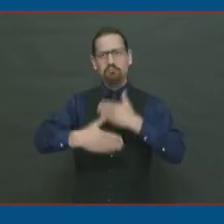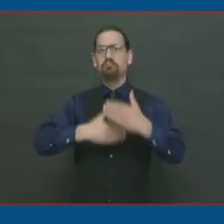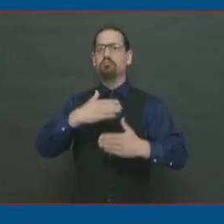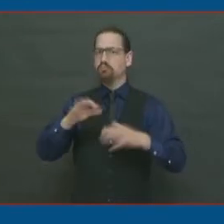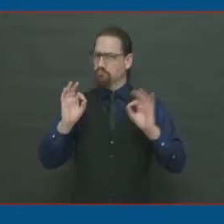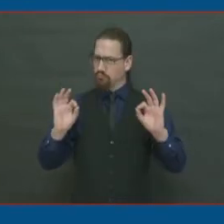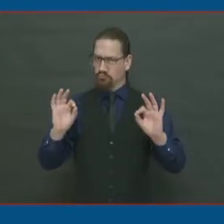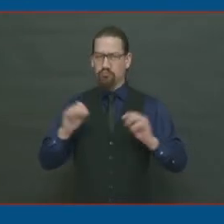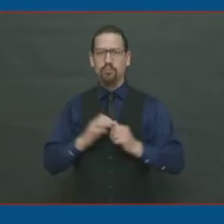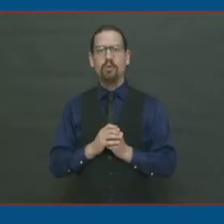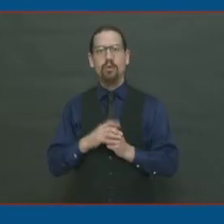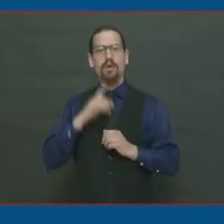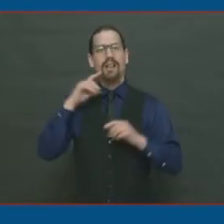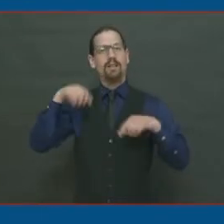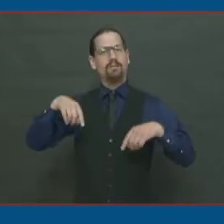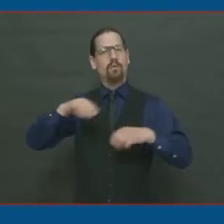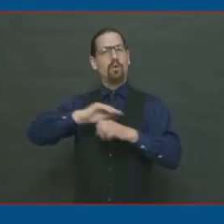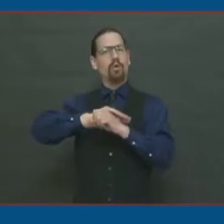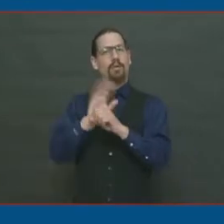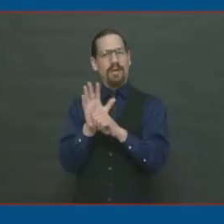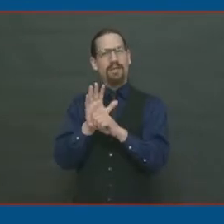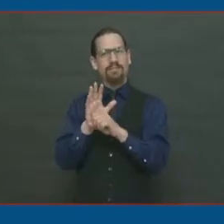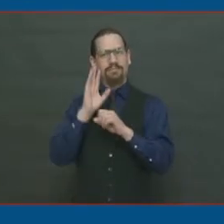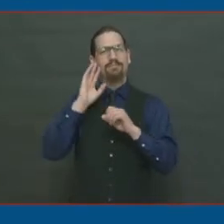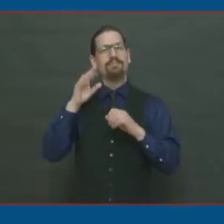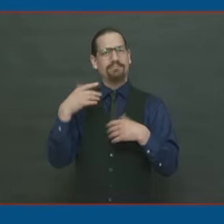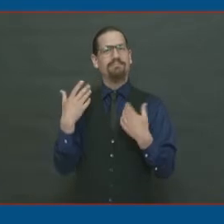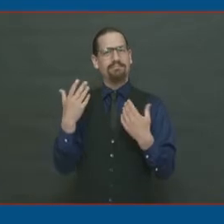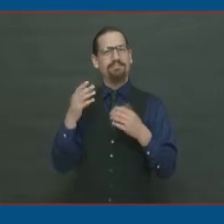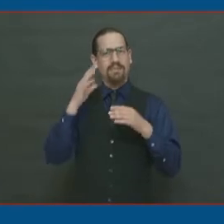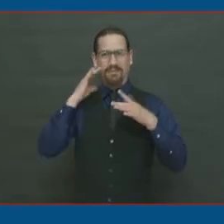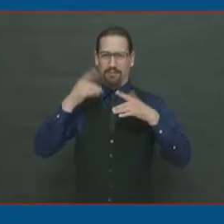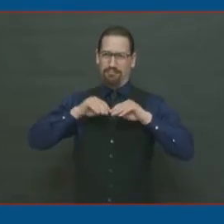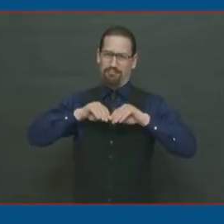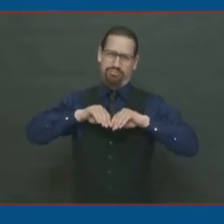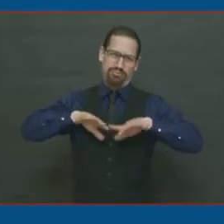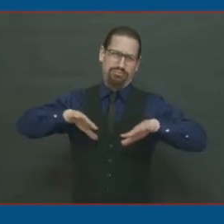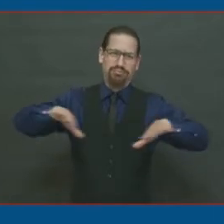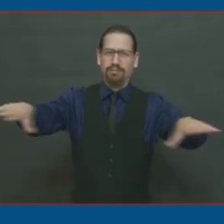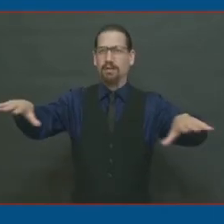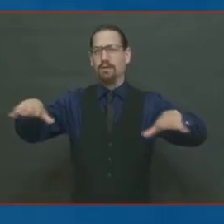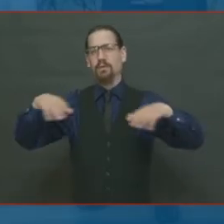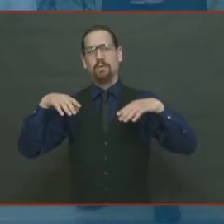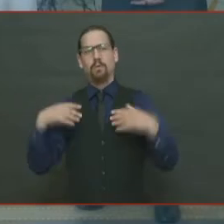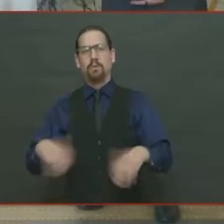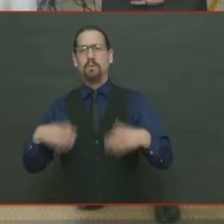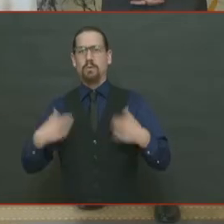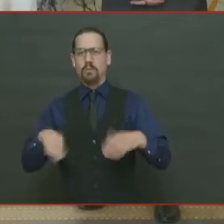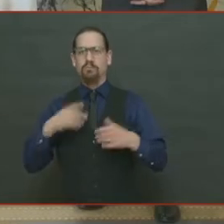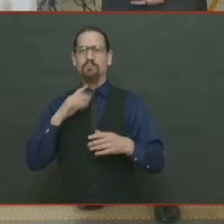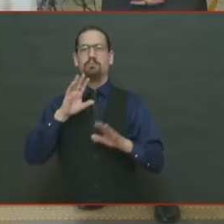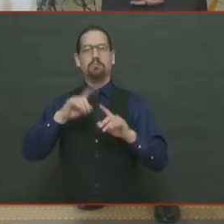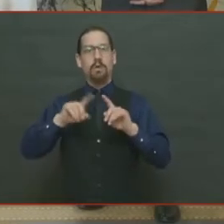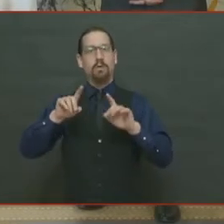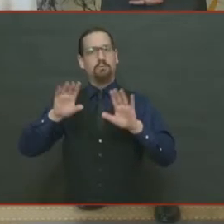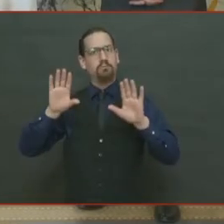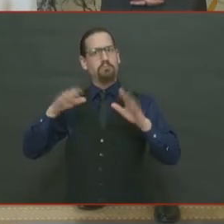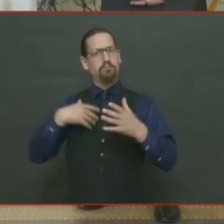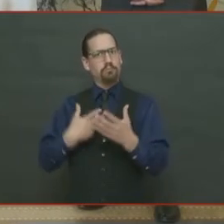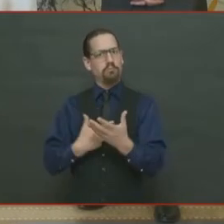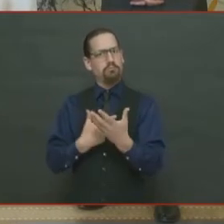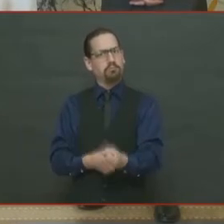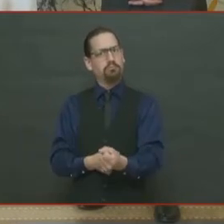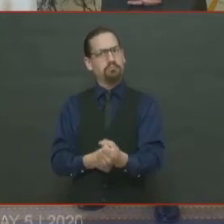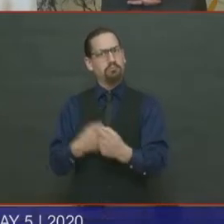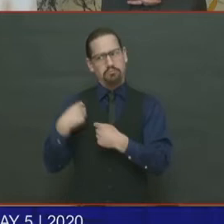crisis, I feel good about where we are, and I hope you take heart in that. There are a million heroes out there right